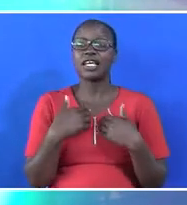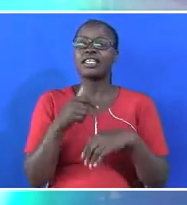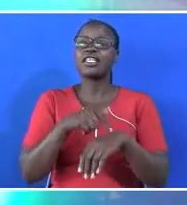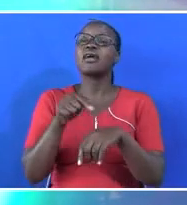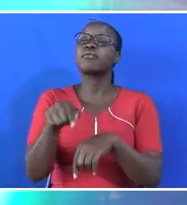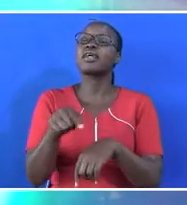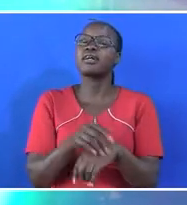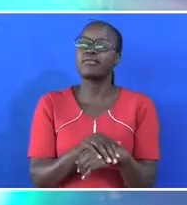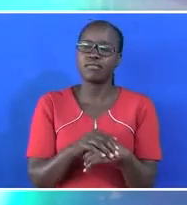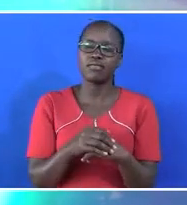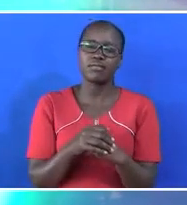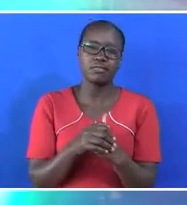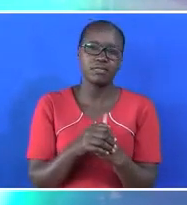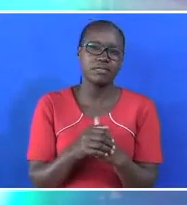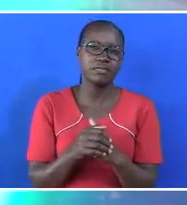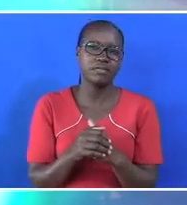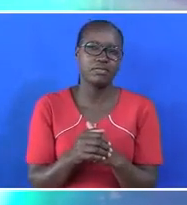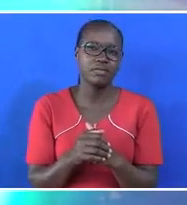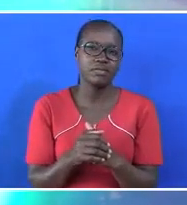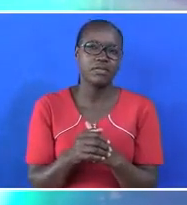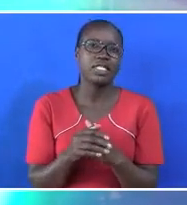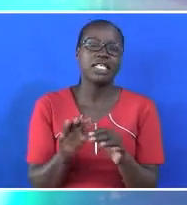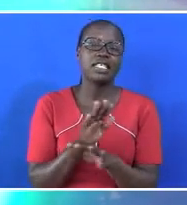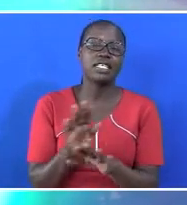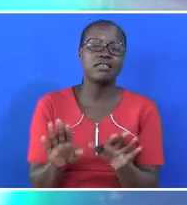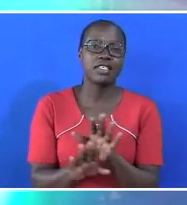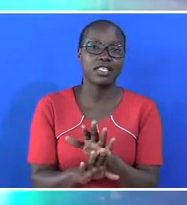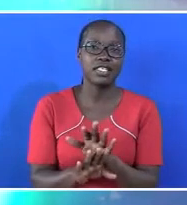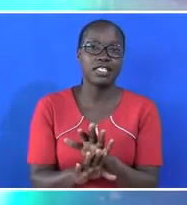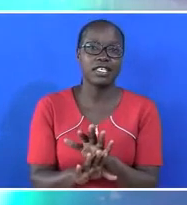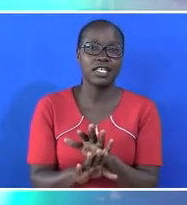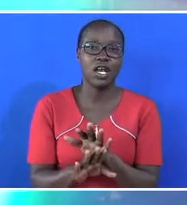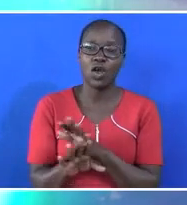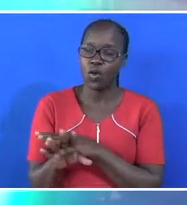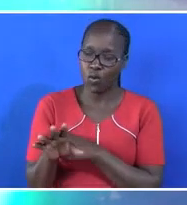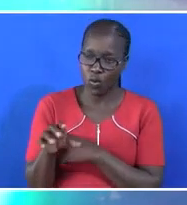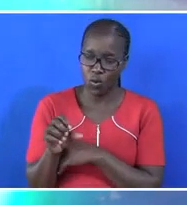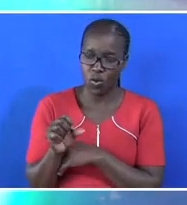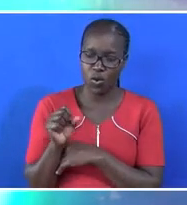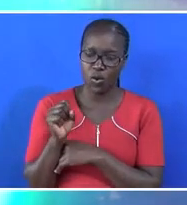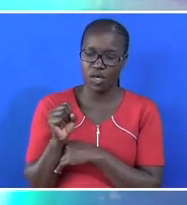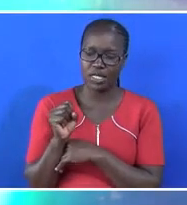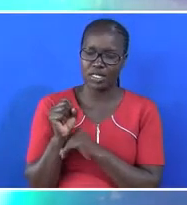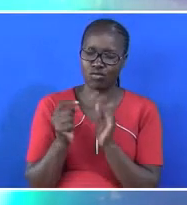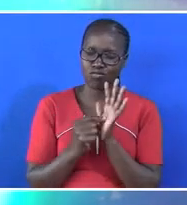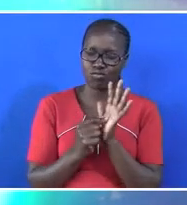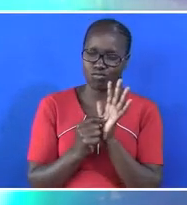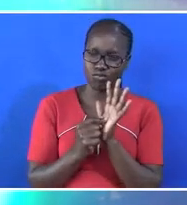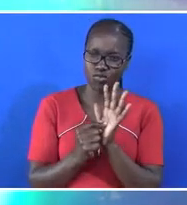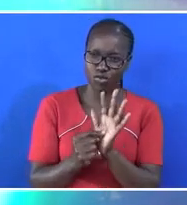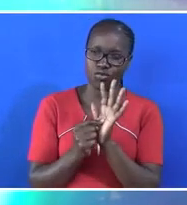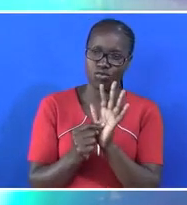that time. And everything was exposed.